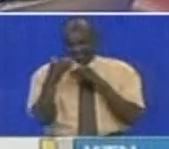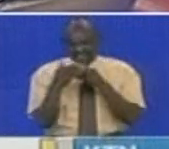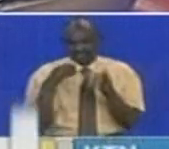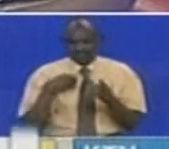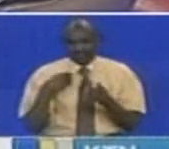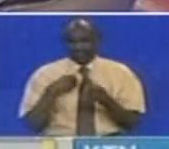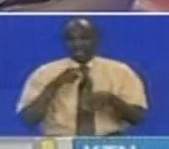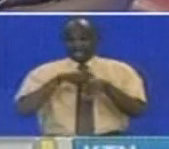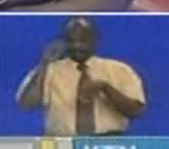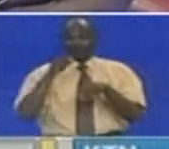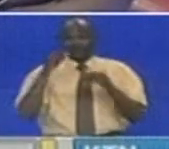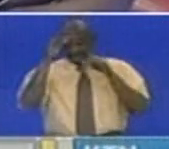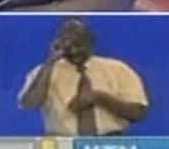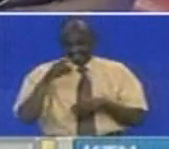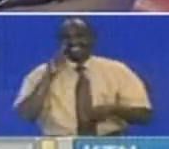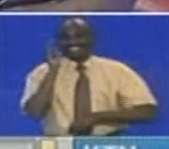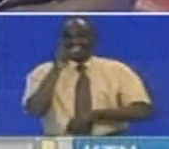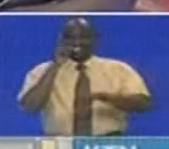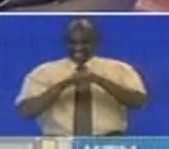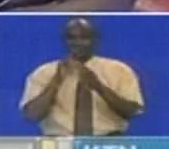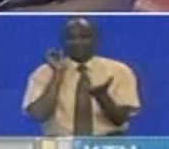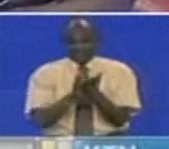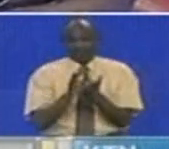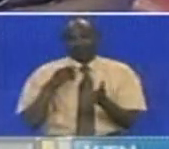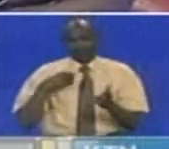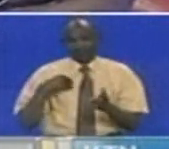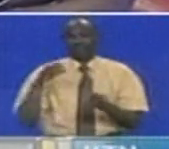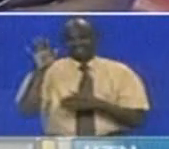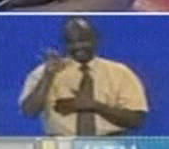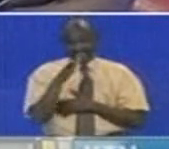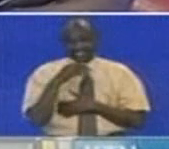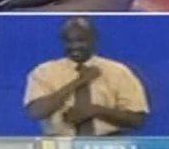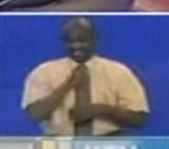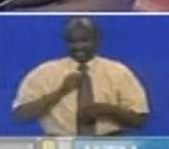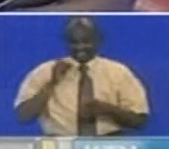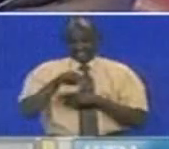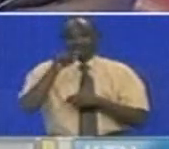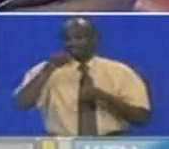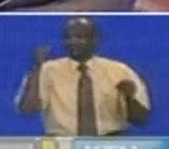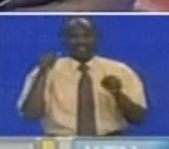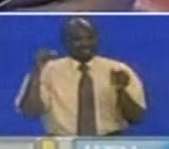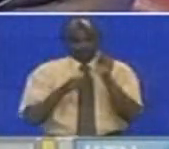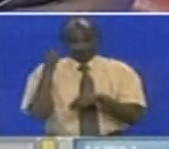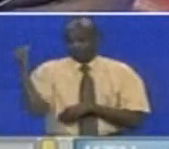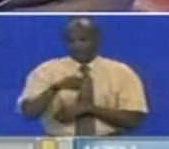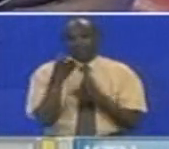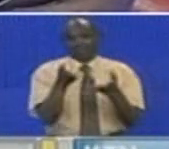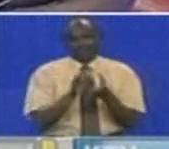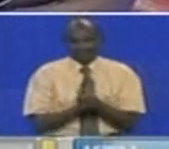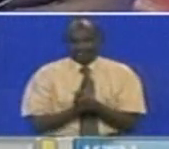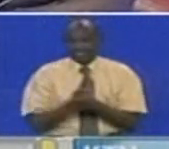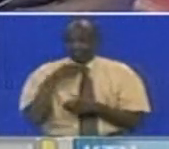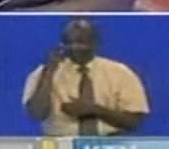Governor Martin Wambora got his second marching orders from the Senate after he failed to show up for the hearing. The Senate found Wambora guilty of